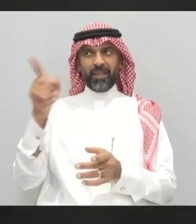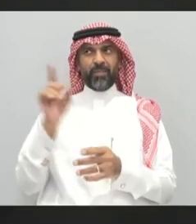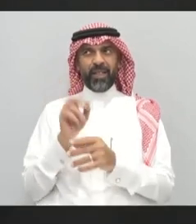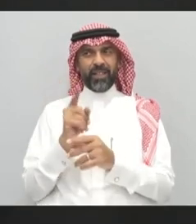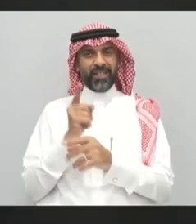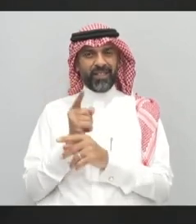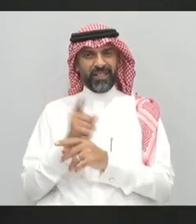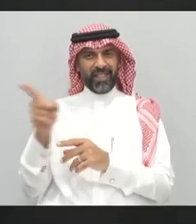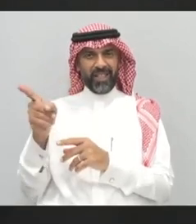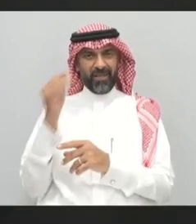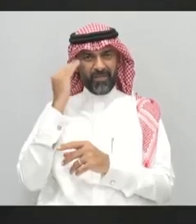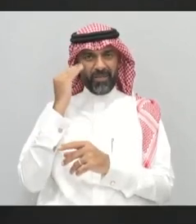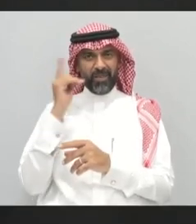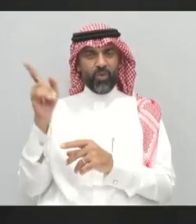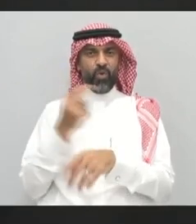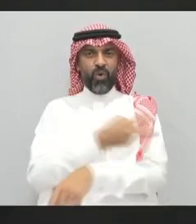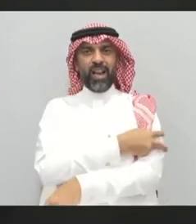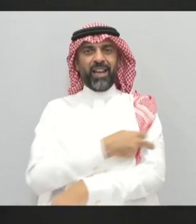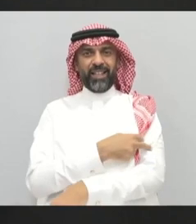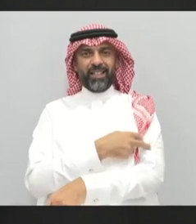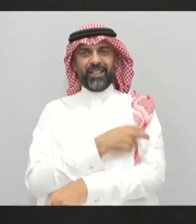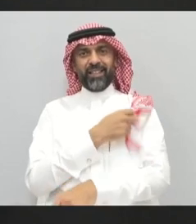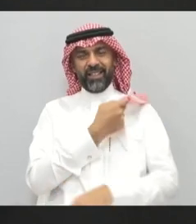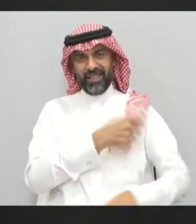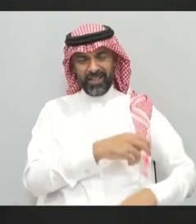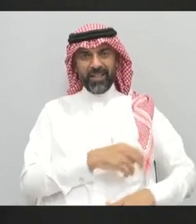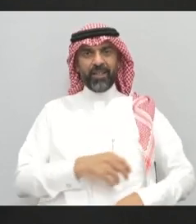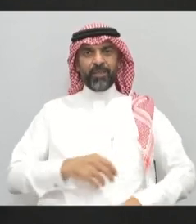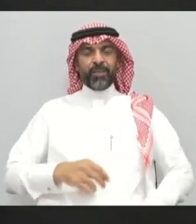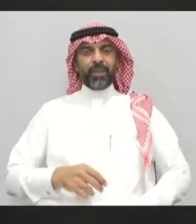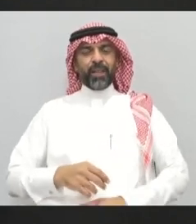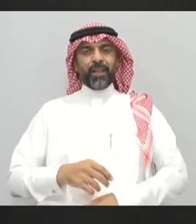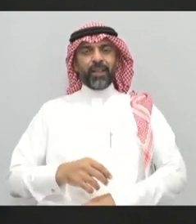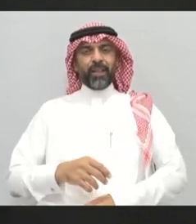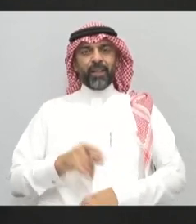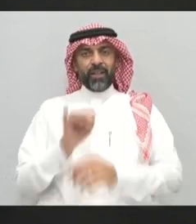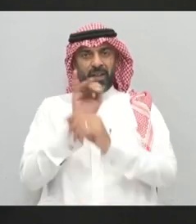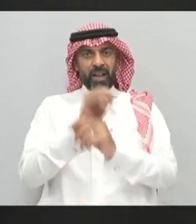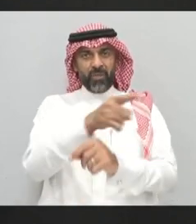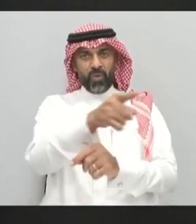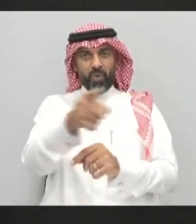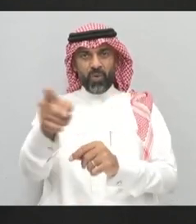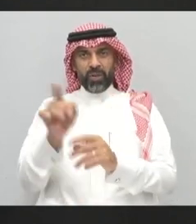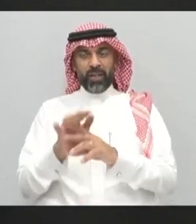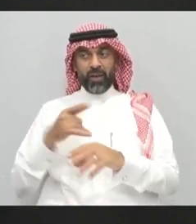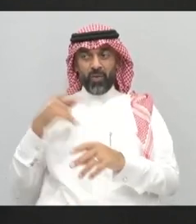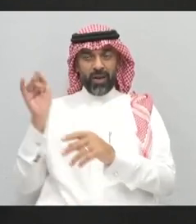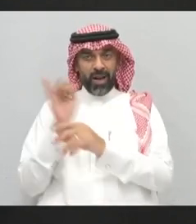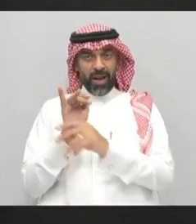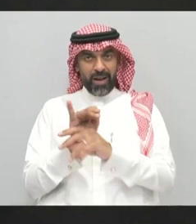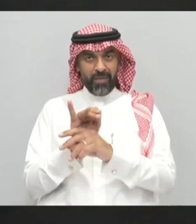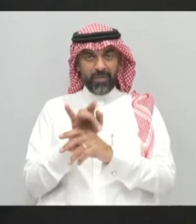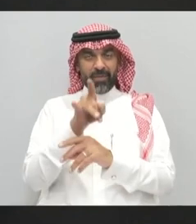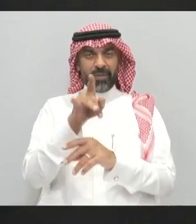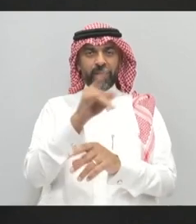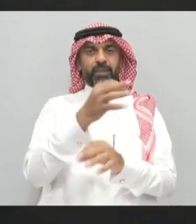leader of your game. Now, me, teacher Bedria, I'm going to be the leader of your game. I'm going